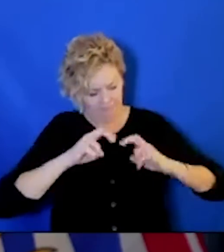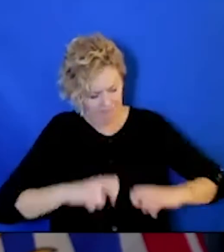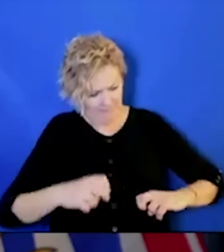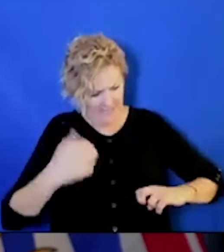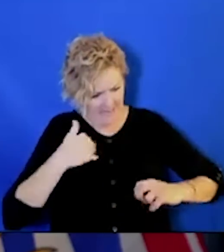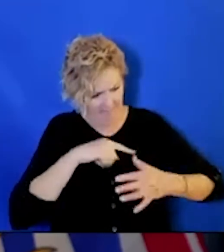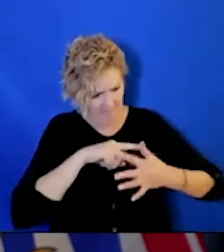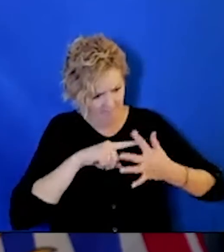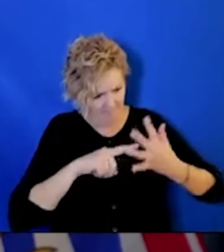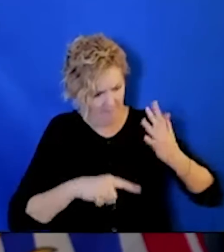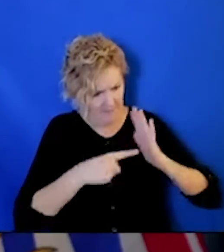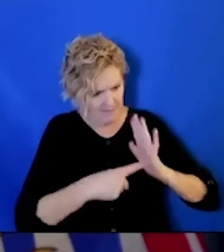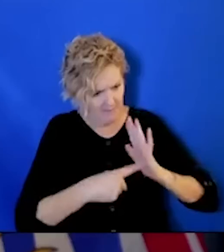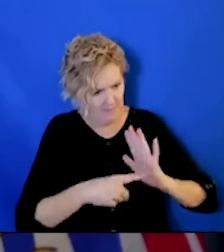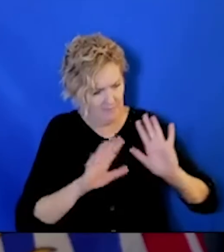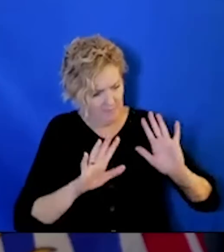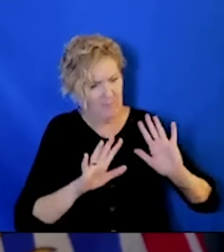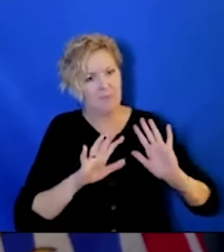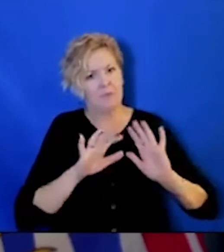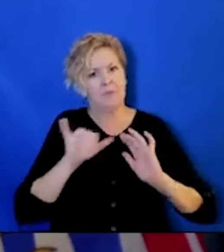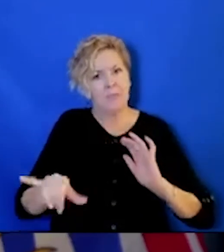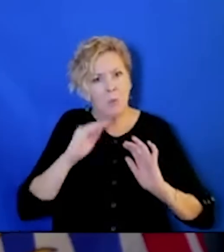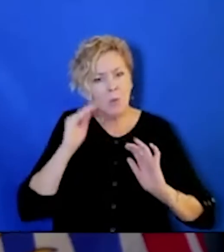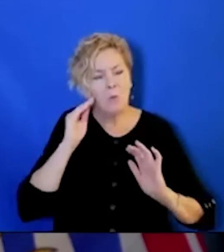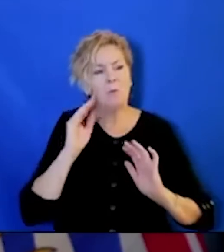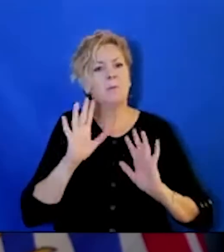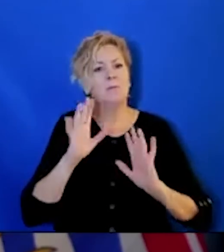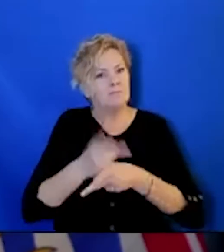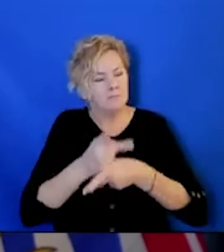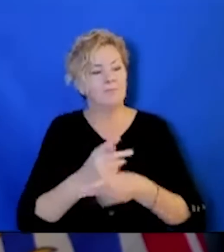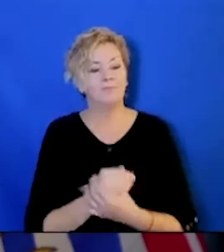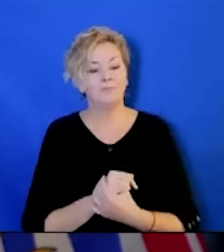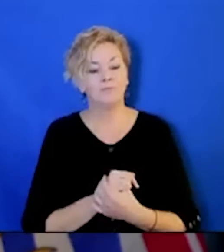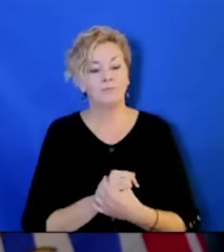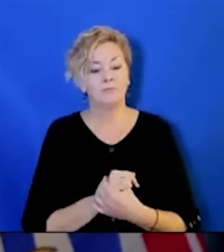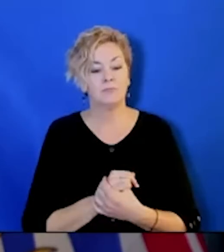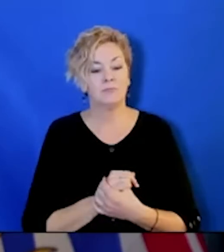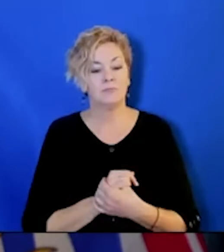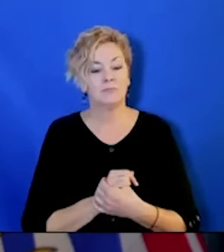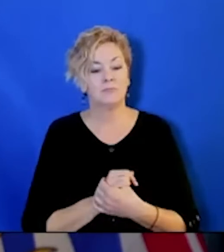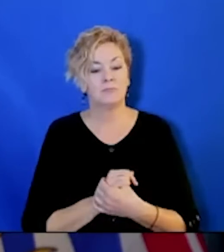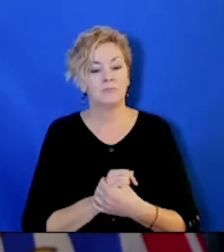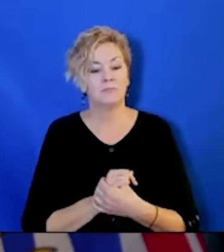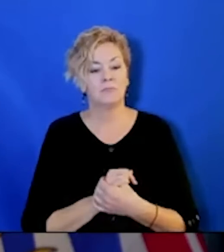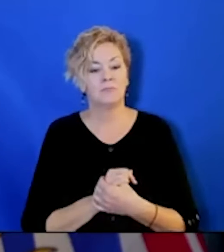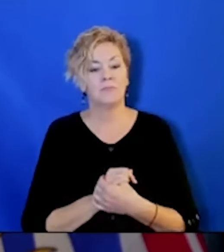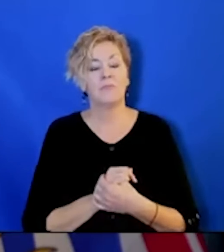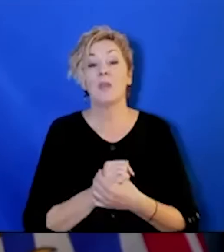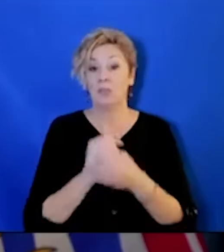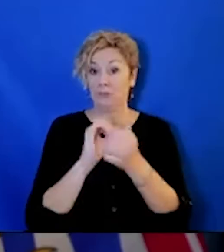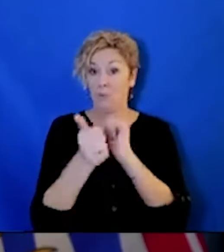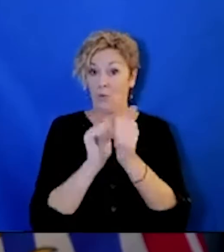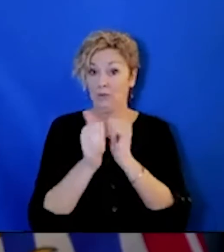The other areas that we talked about on Saturday are indoor sports. For those indoor sports that are non-contact, you